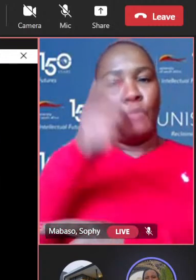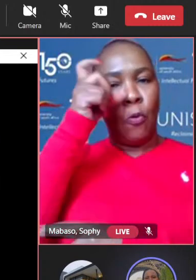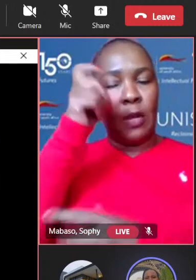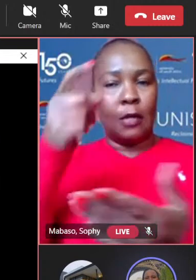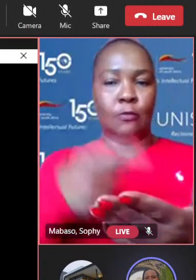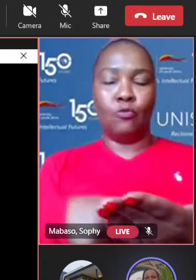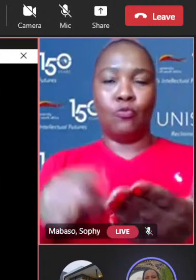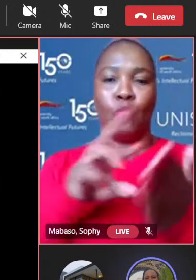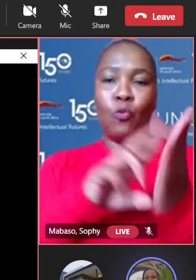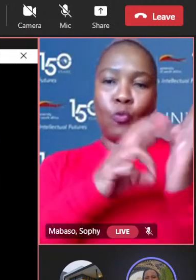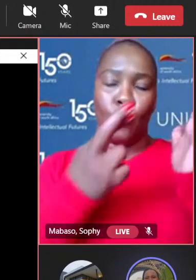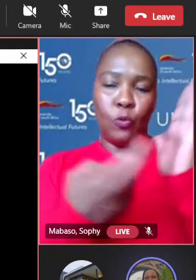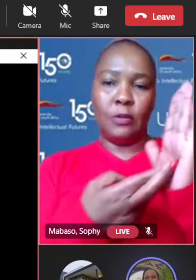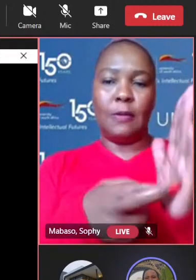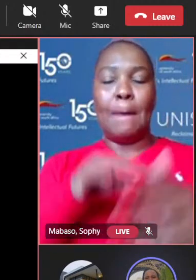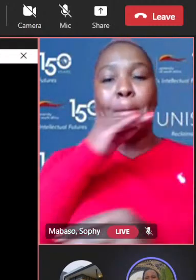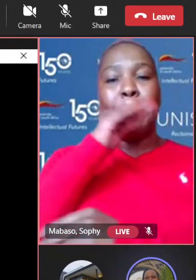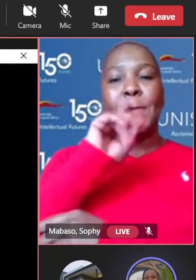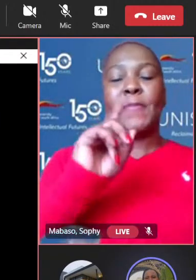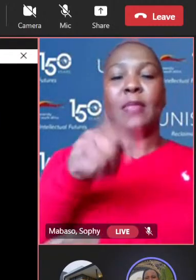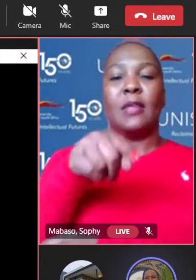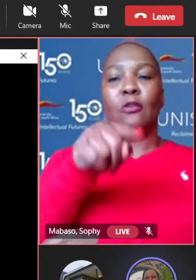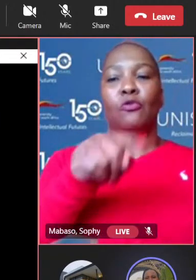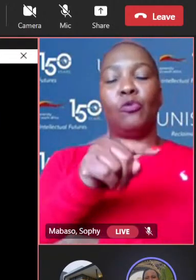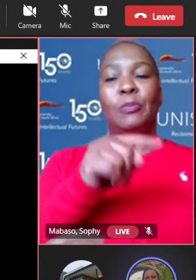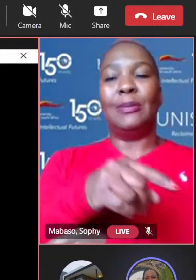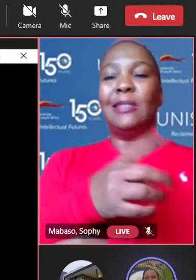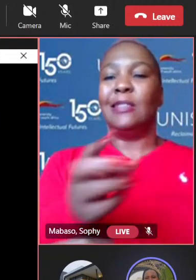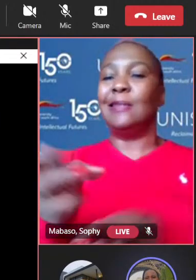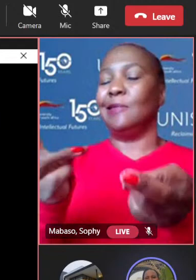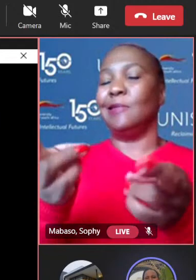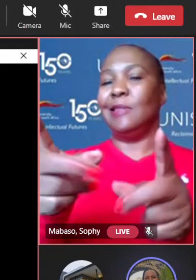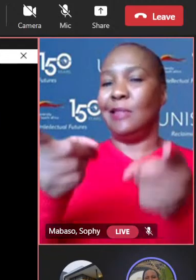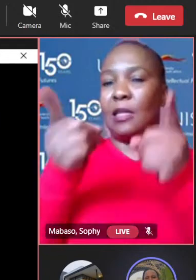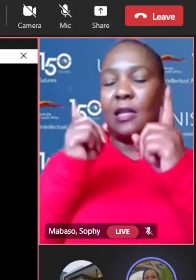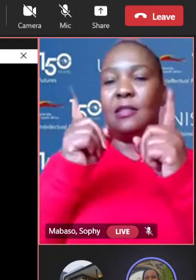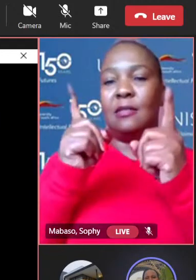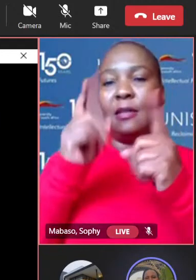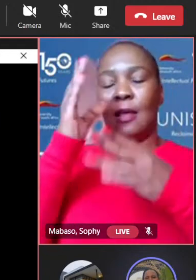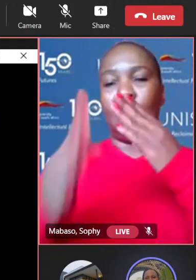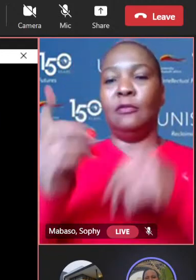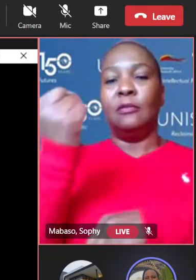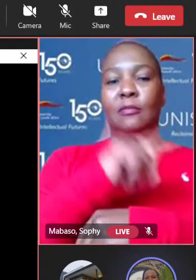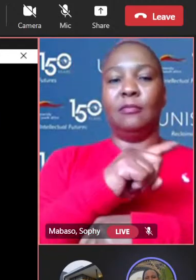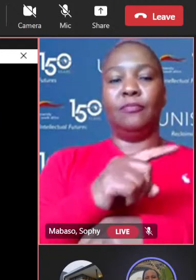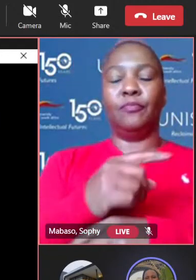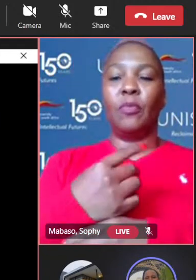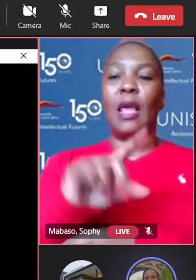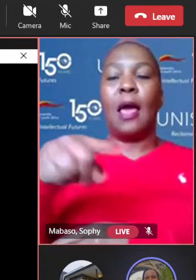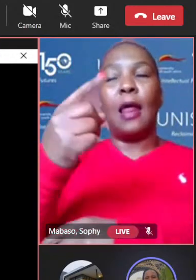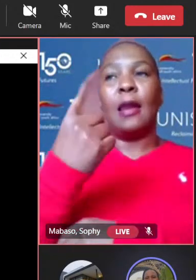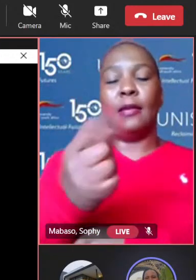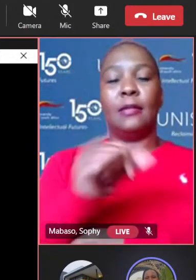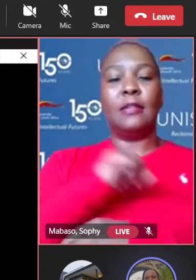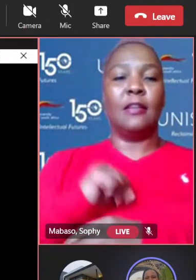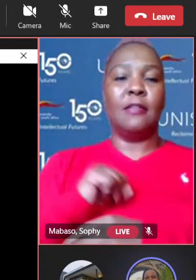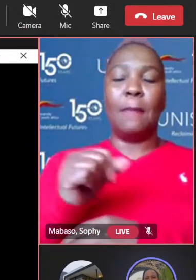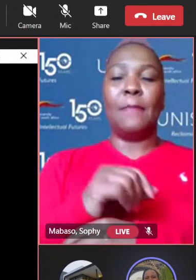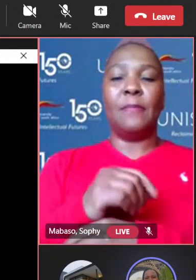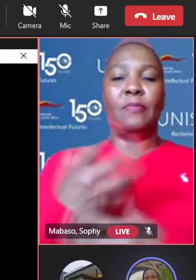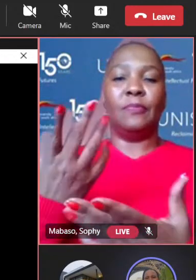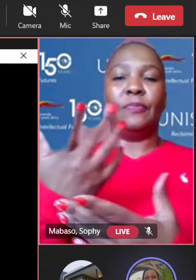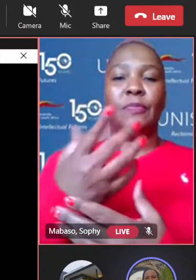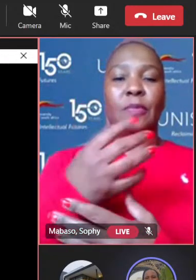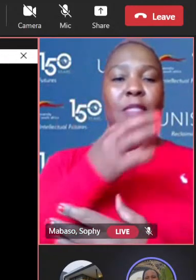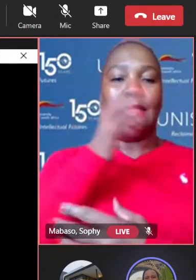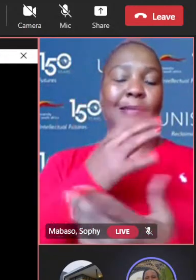you may be in trouble at the end of the day. I think there's another colleague that covers that in full.